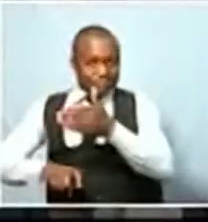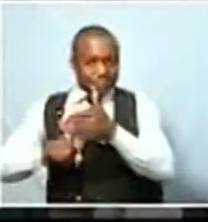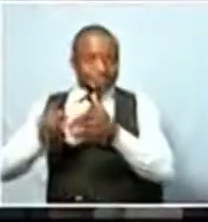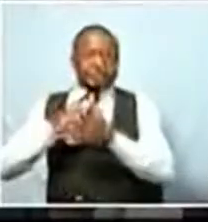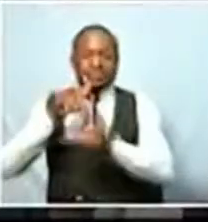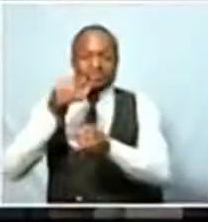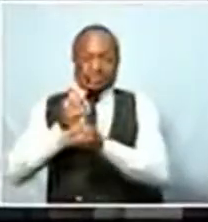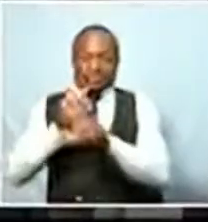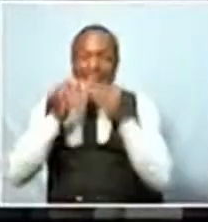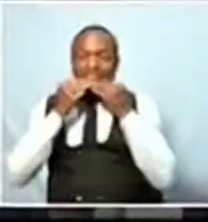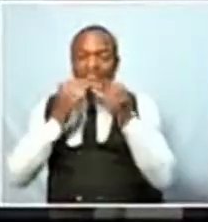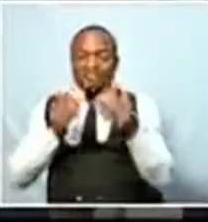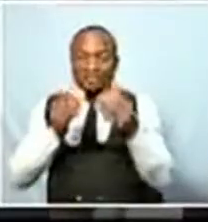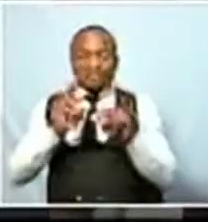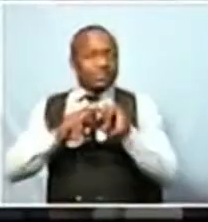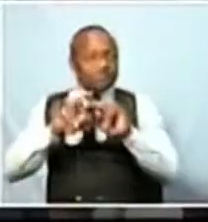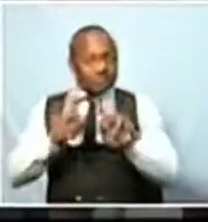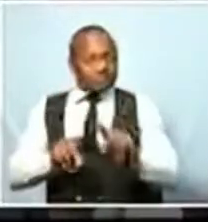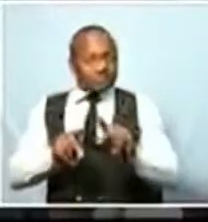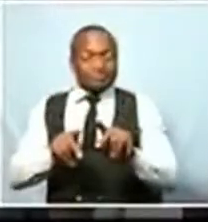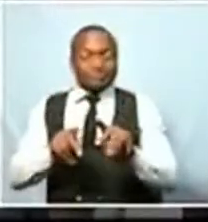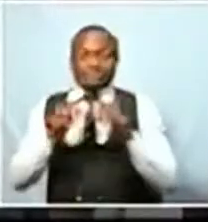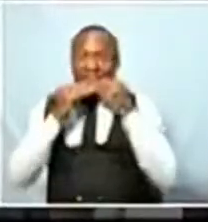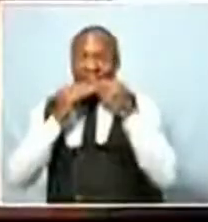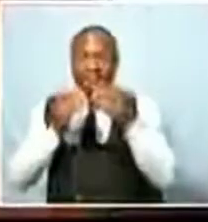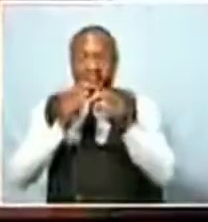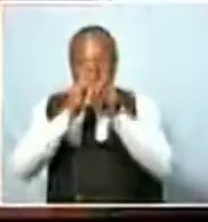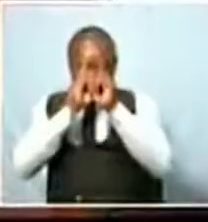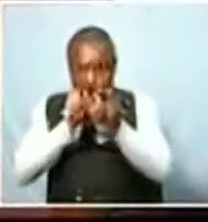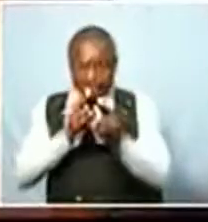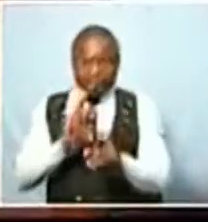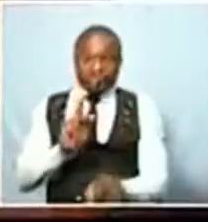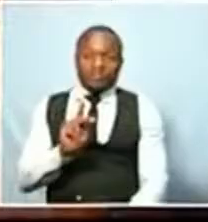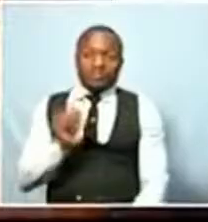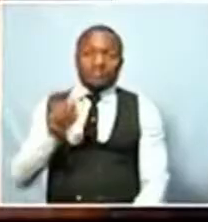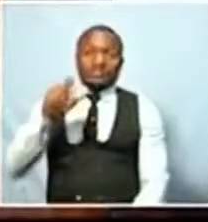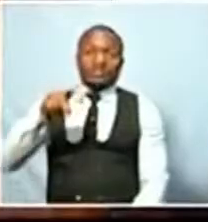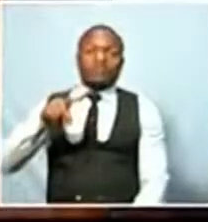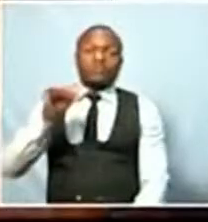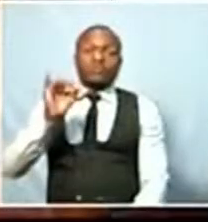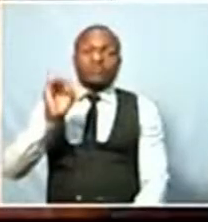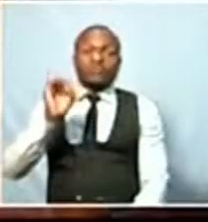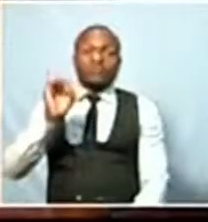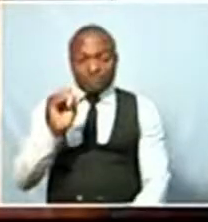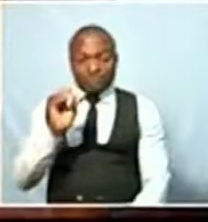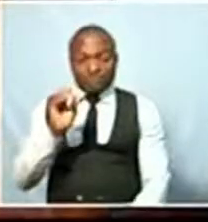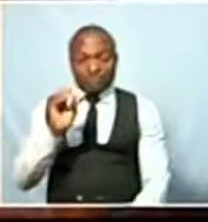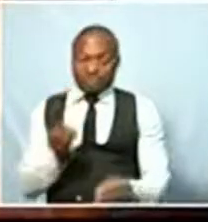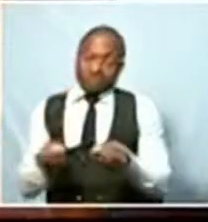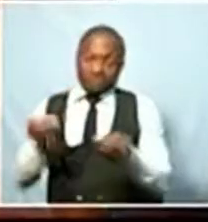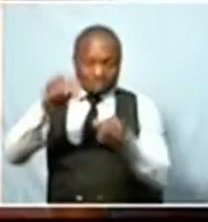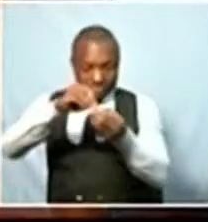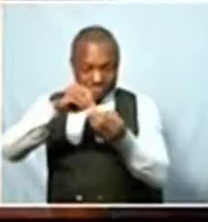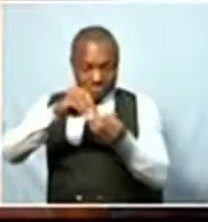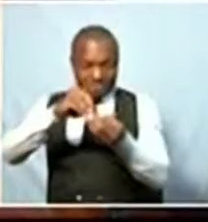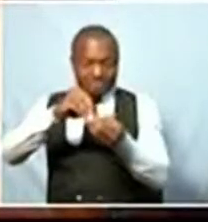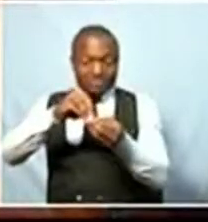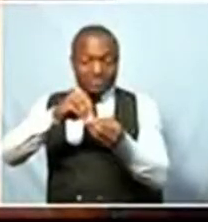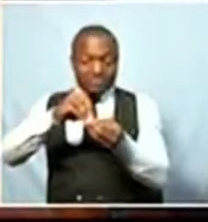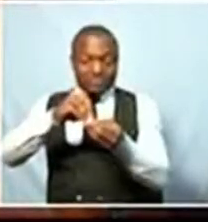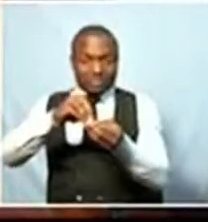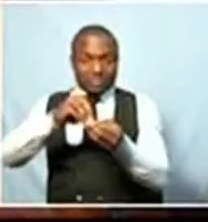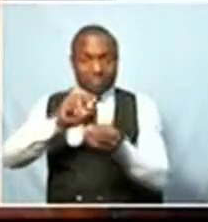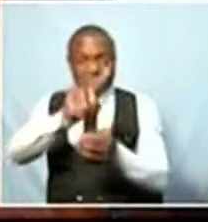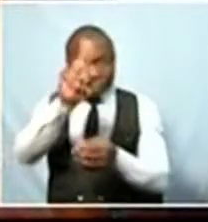next year. Thank you, Chair. Thank you very much, Honorable Kampiongo. My rider on